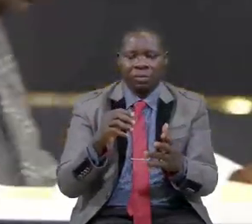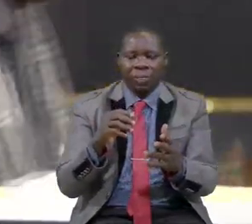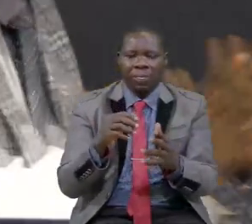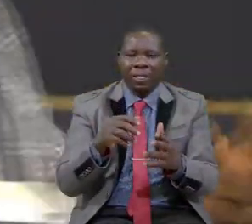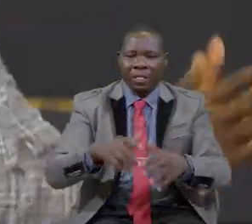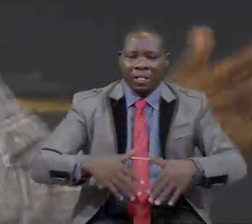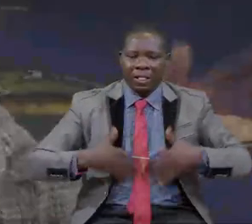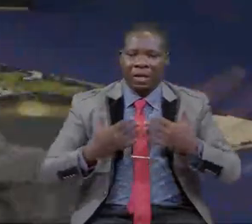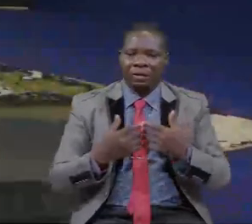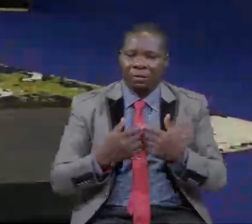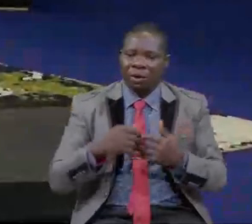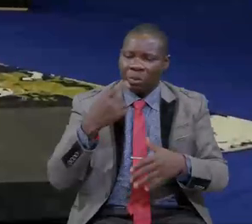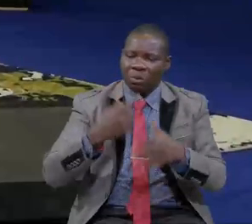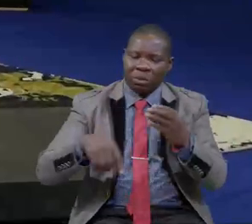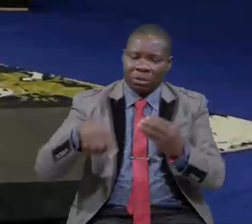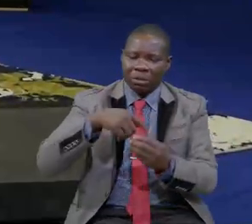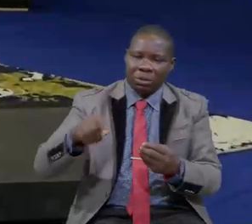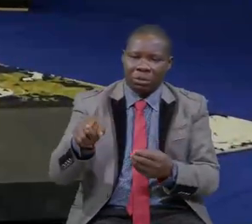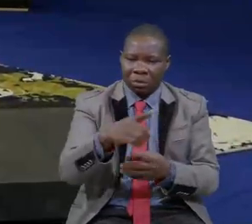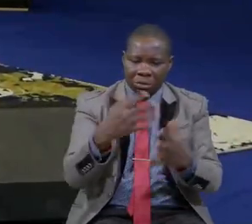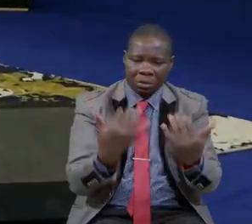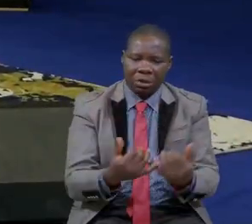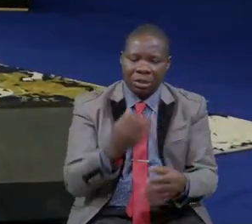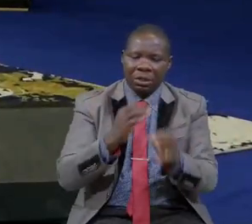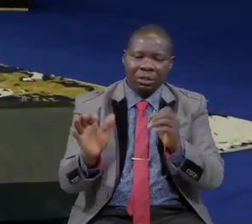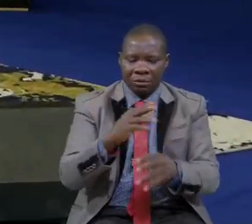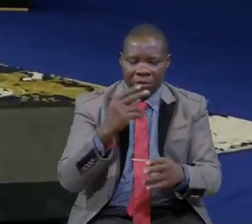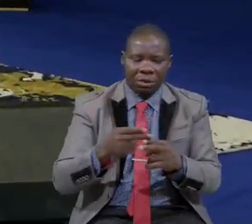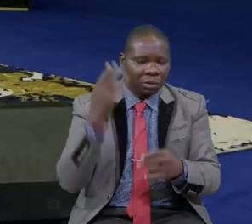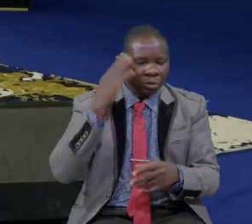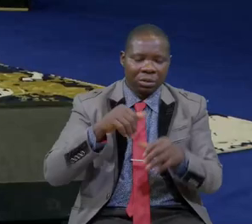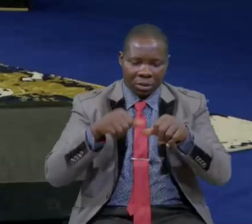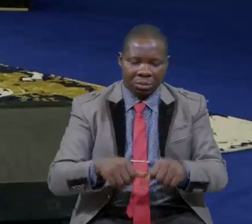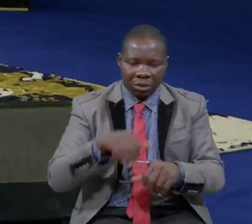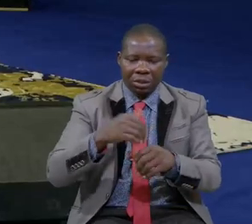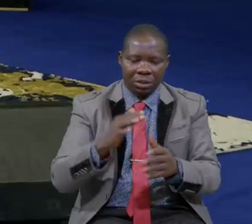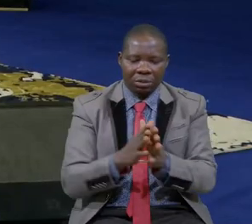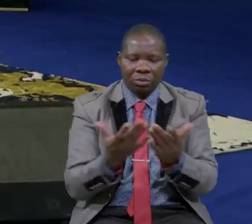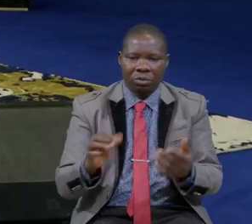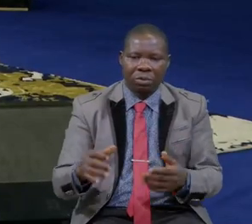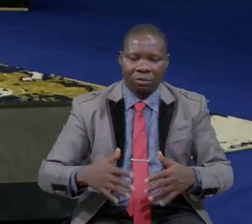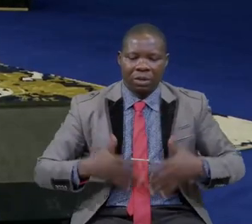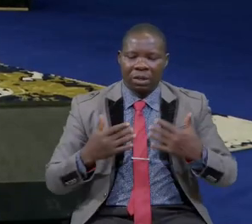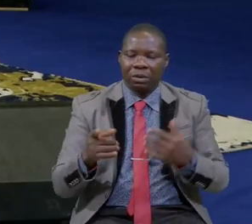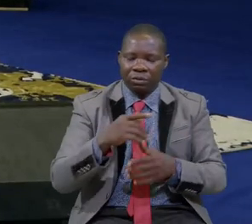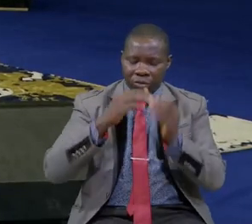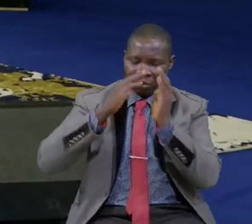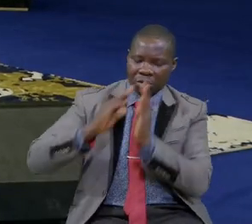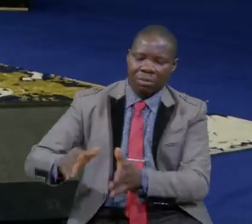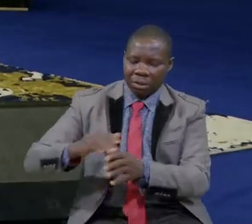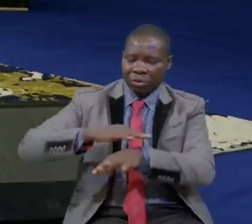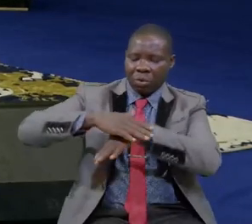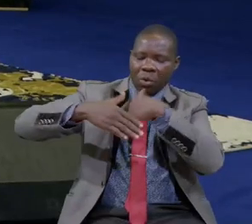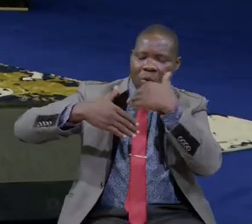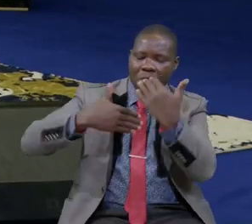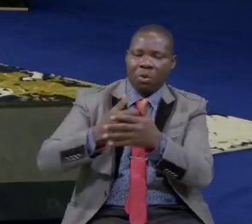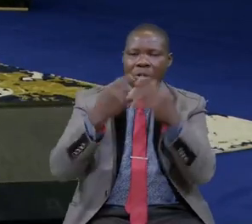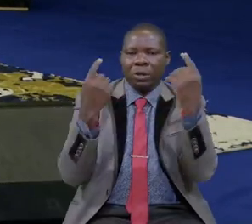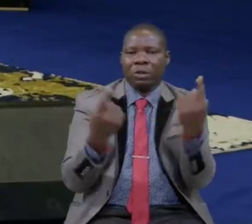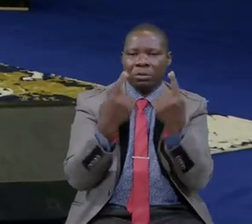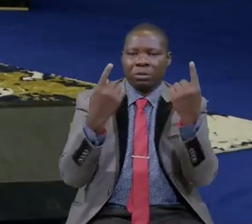is going to remain in the book of life, you abandon all iniquity. You